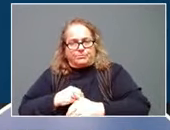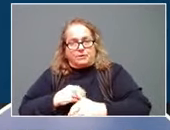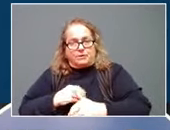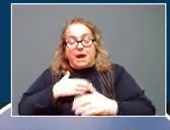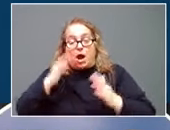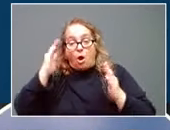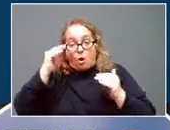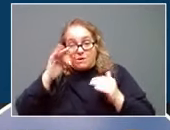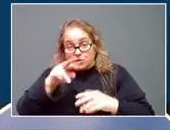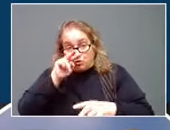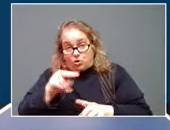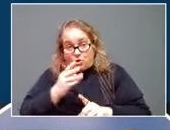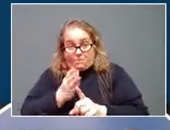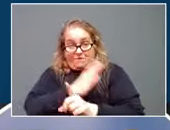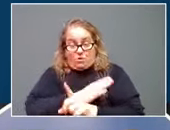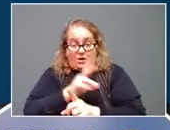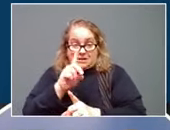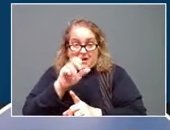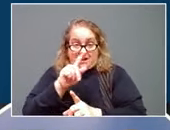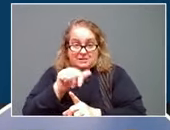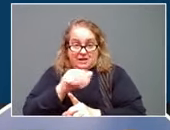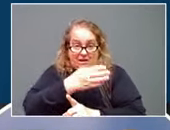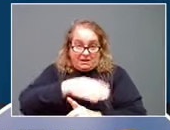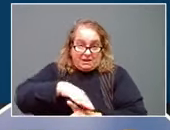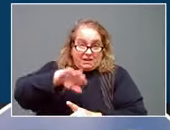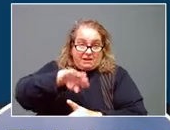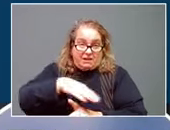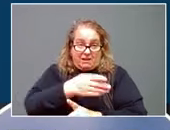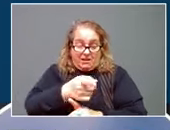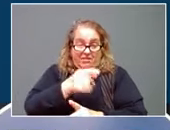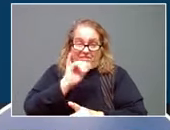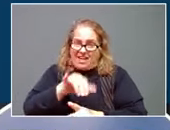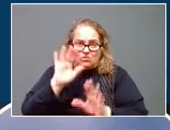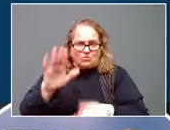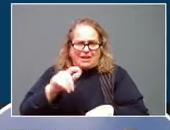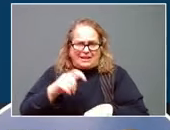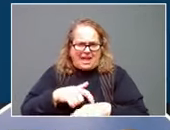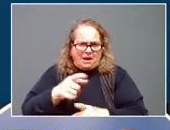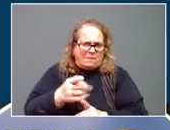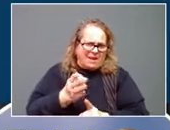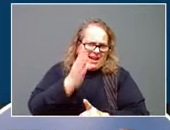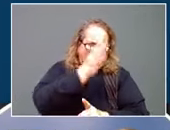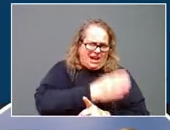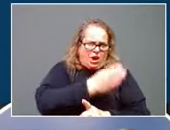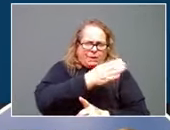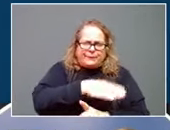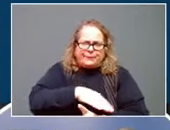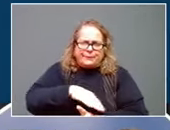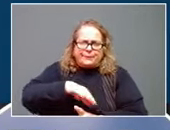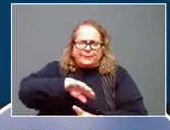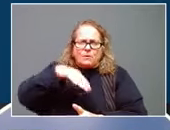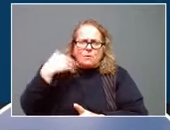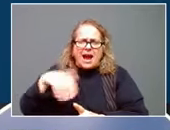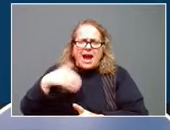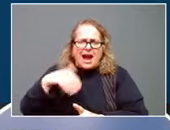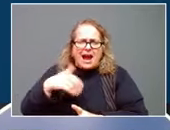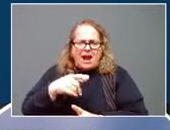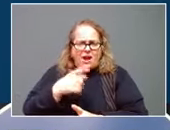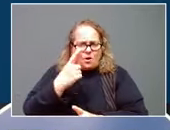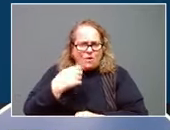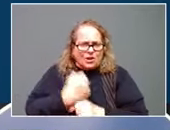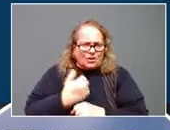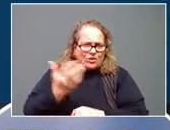Delta over here, that was a great time. I mean, we hadn't gotten to feel like that in a year plus when it came.